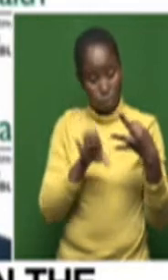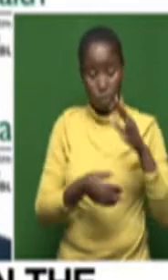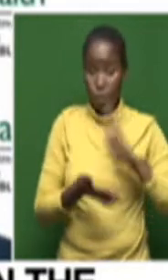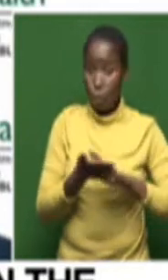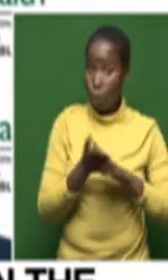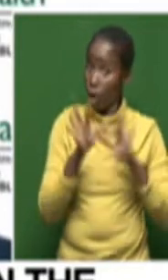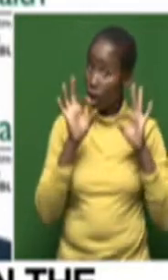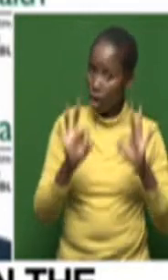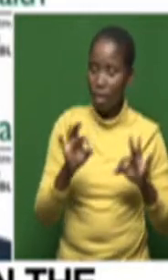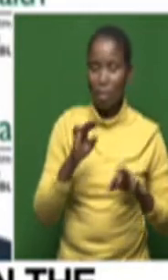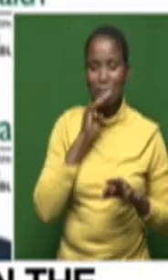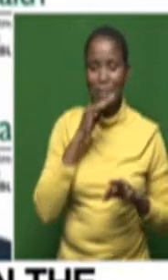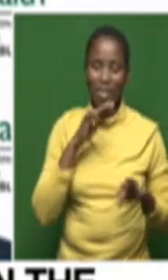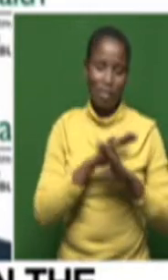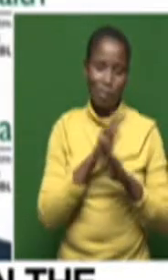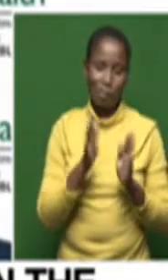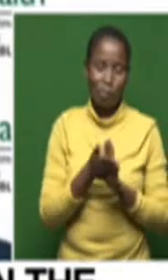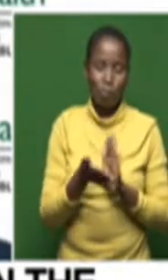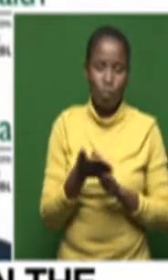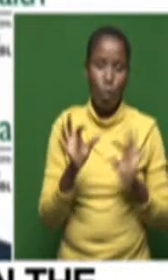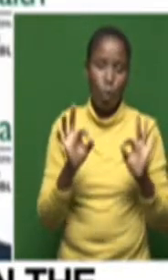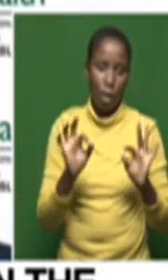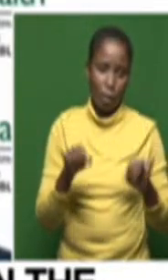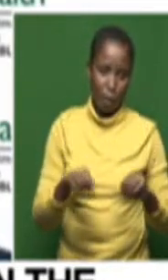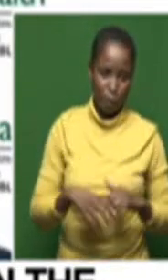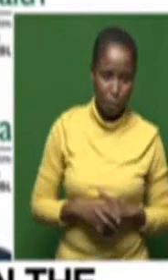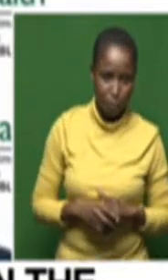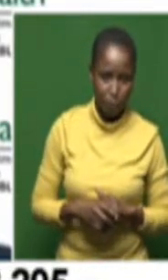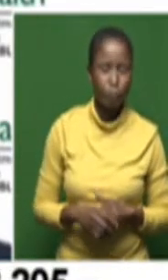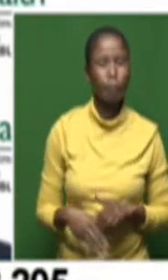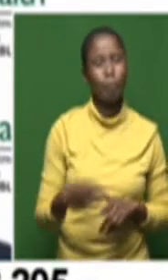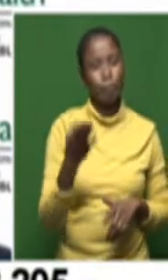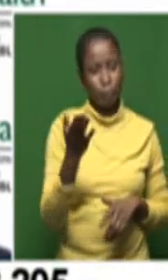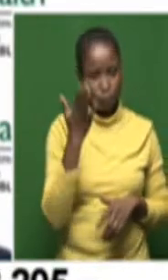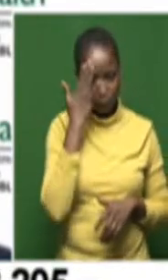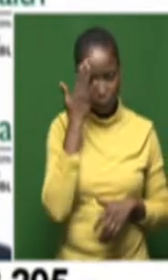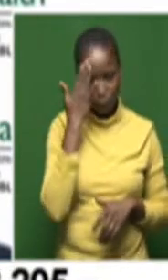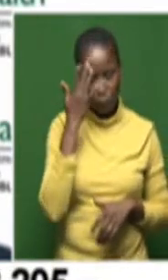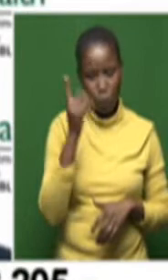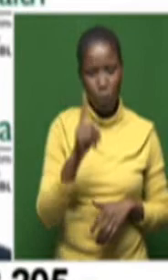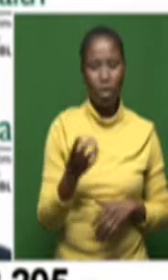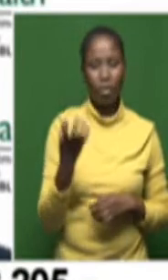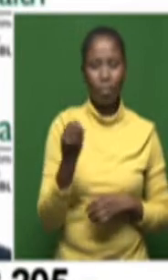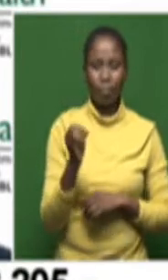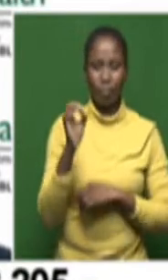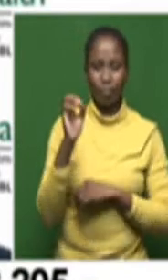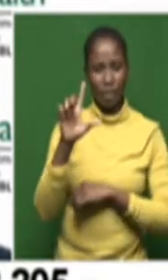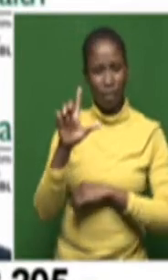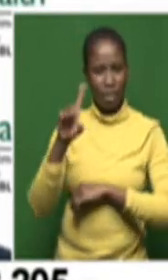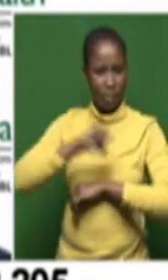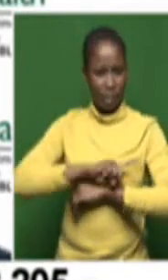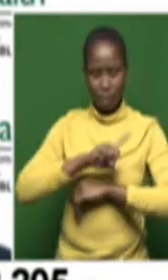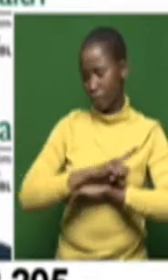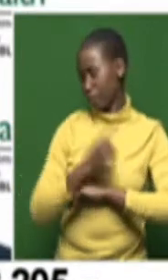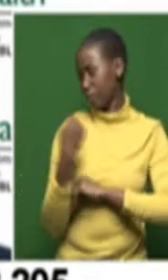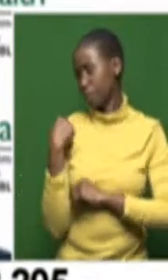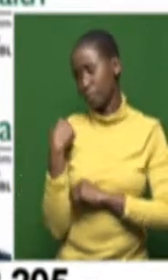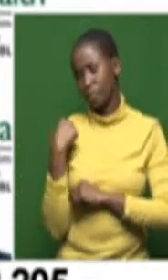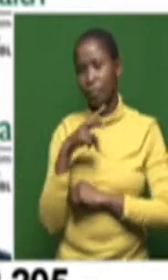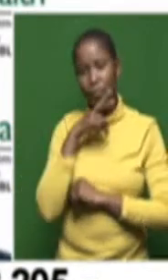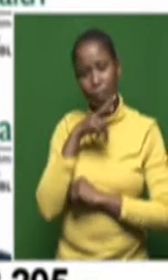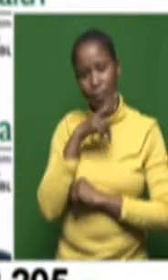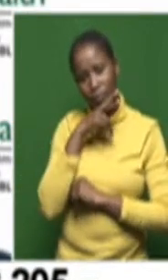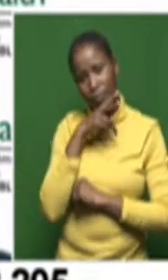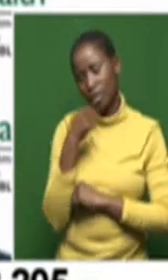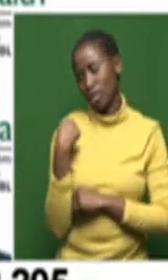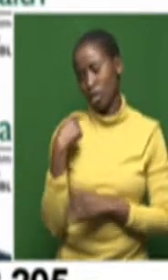means we're doing well on this side. Now, as we know, exactly 7 days ago, on Friday last week, we opened